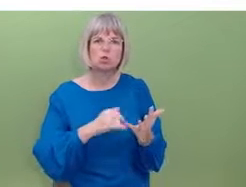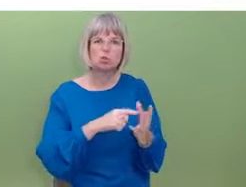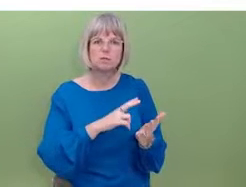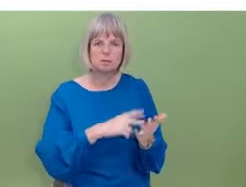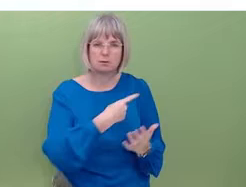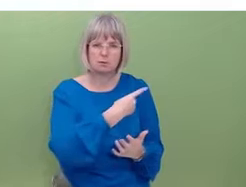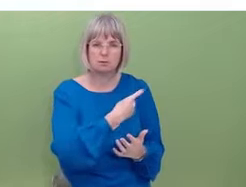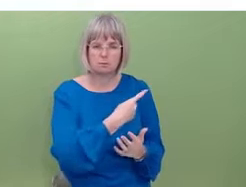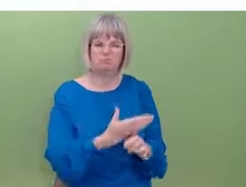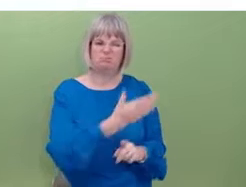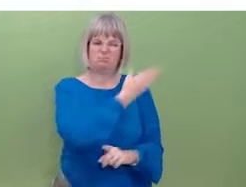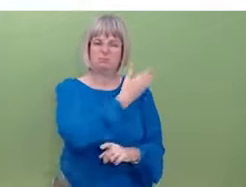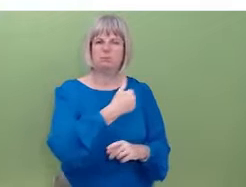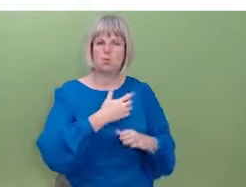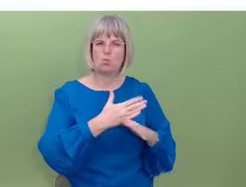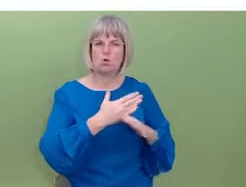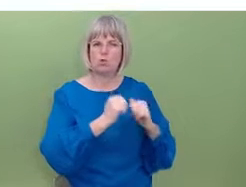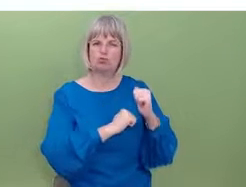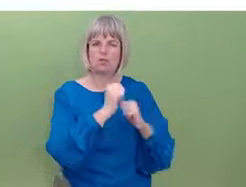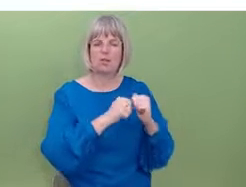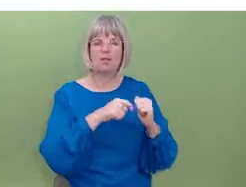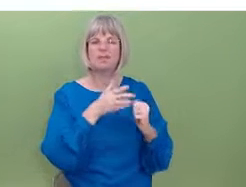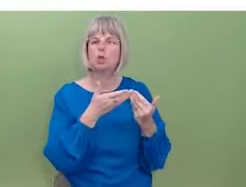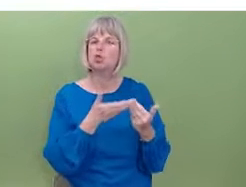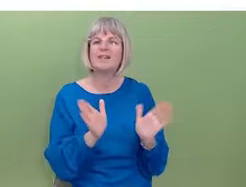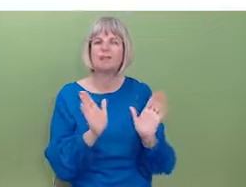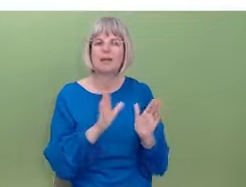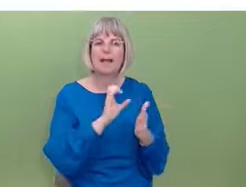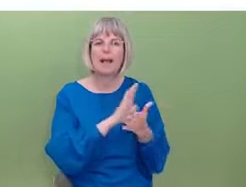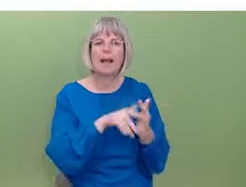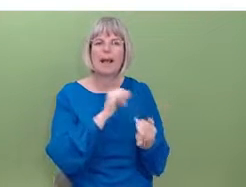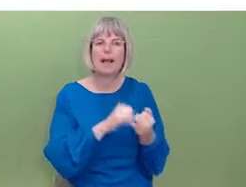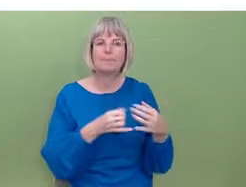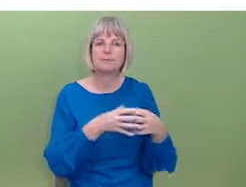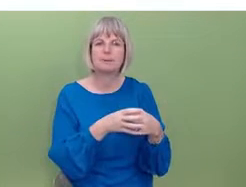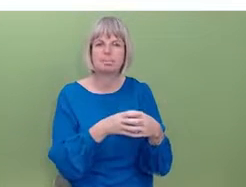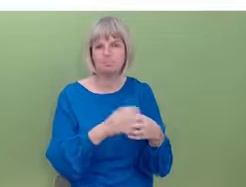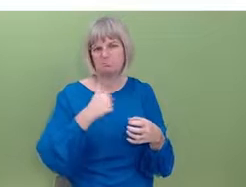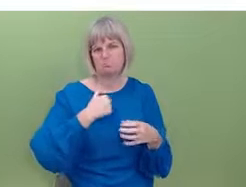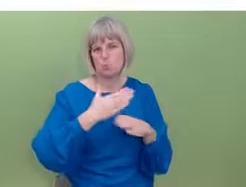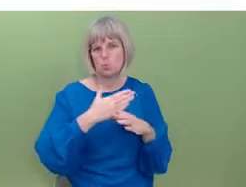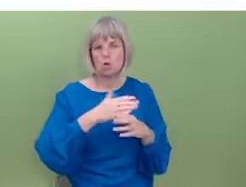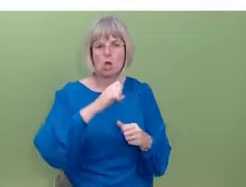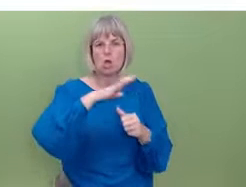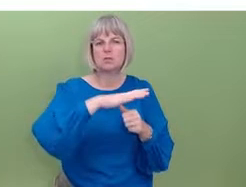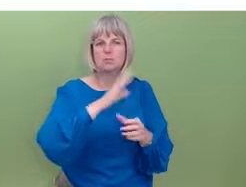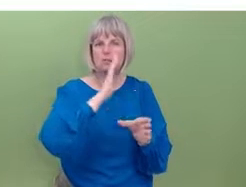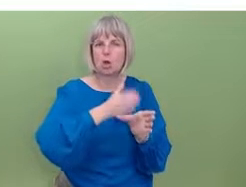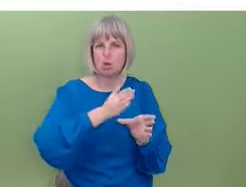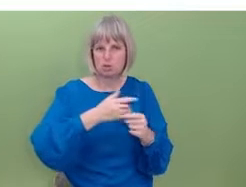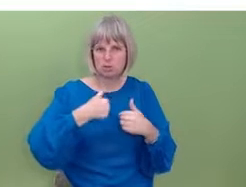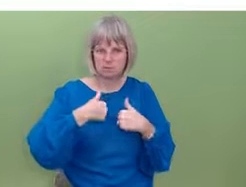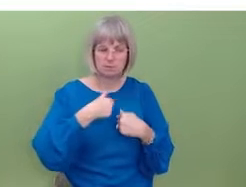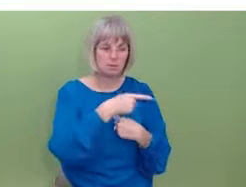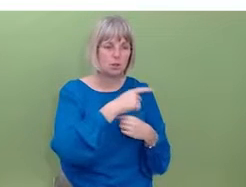structure Susan and I working together was in a generic CAMS team, where I was working as a consultant psychologist, and Susan was working as a